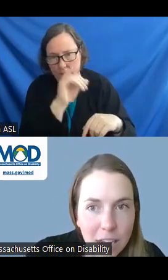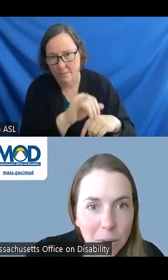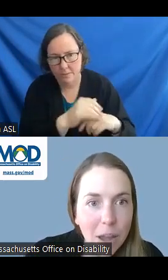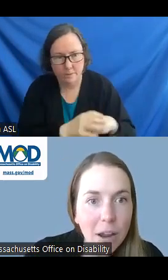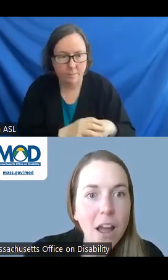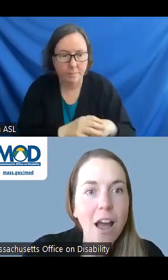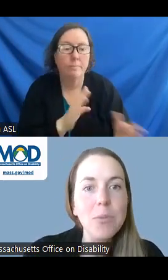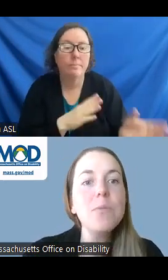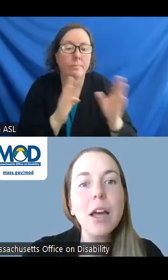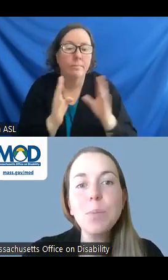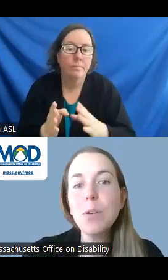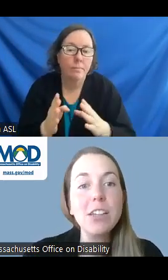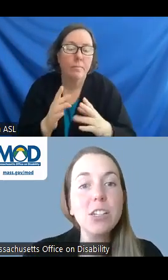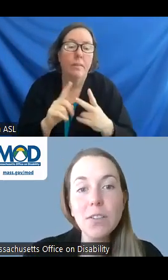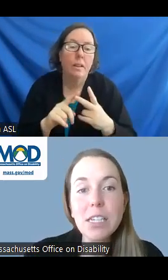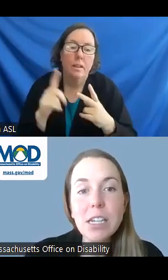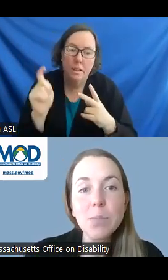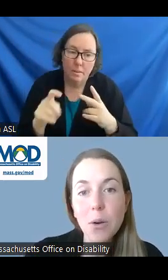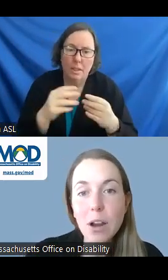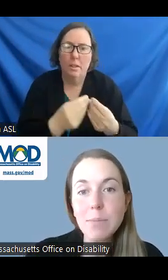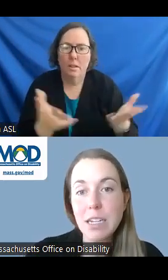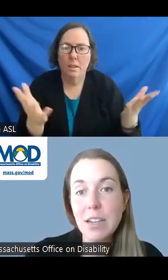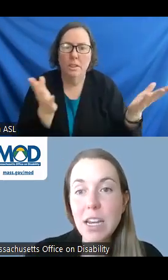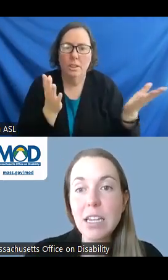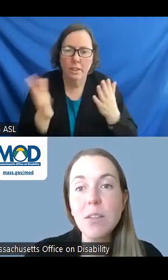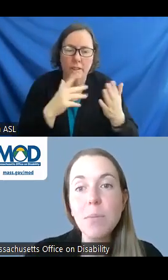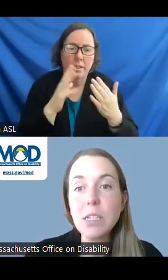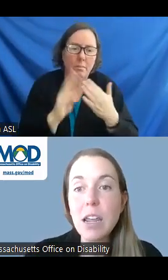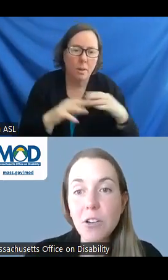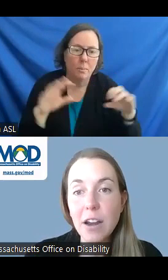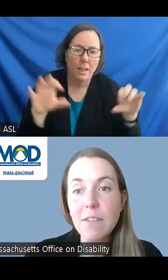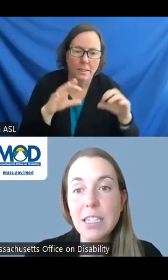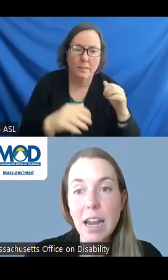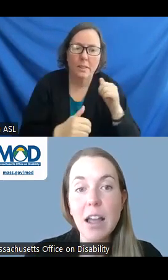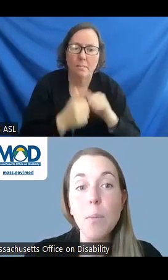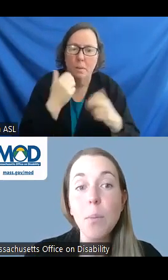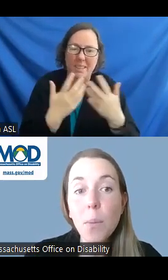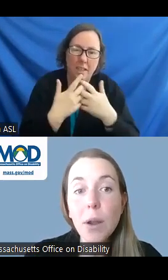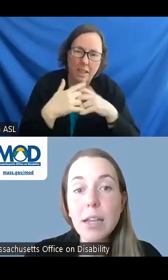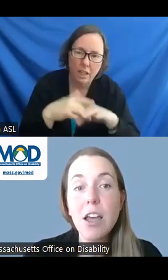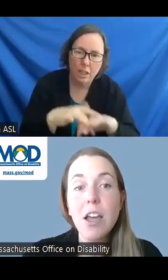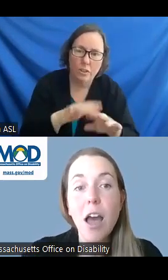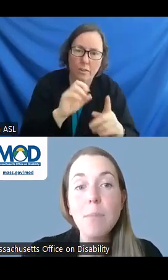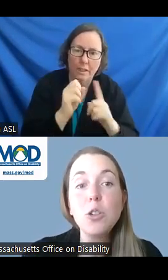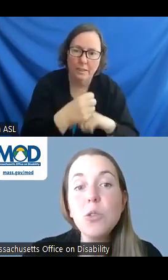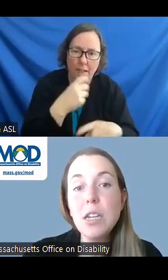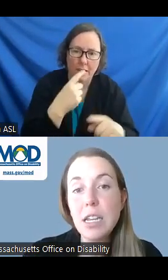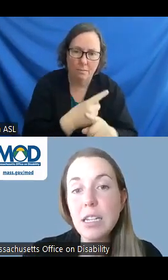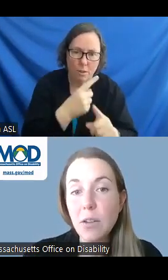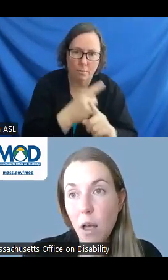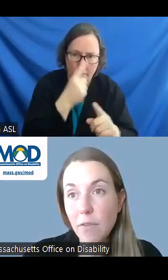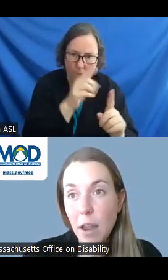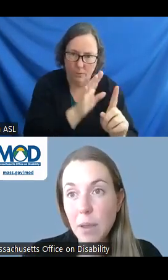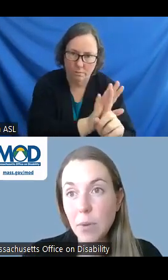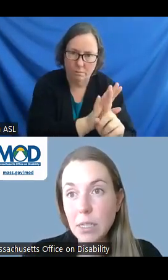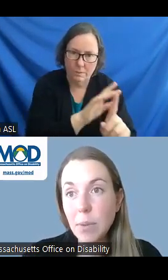there's a typo there. You must provide services, programs, activities in the most integrated setting appropriate to the needs